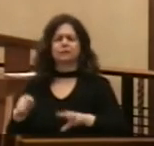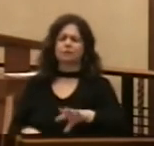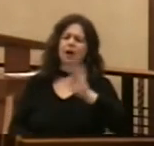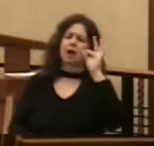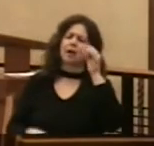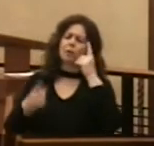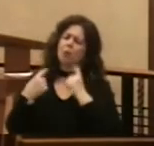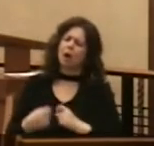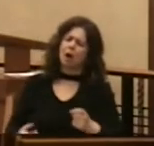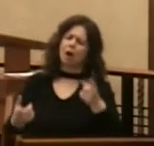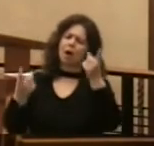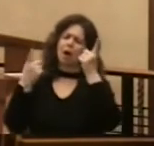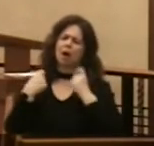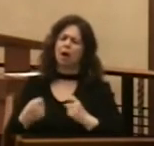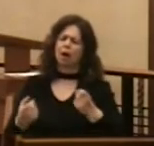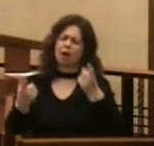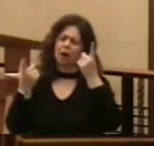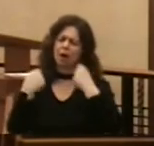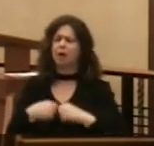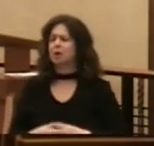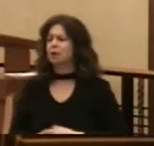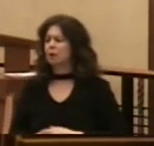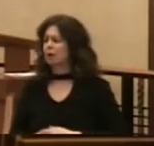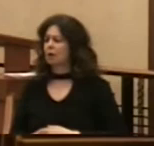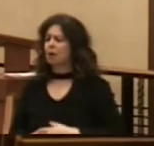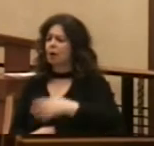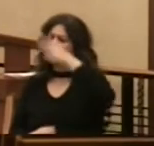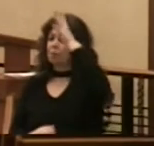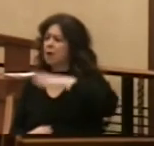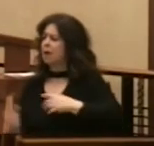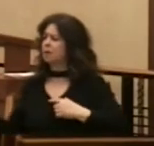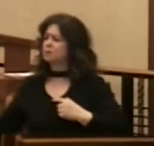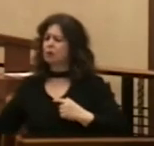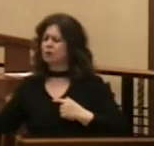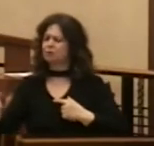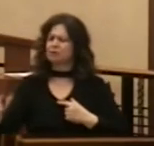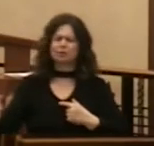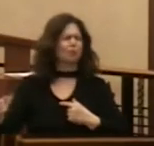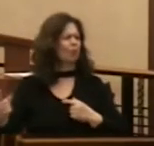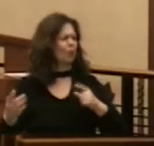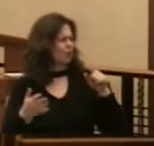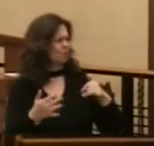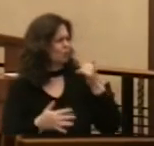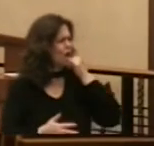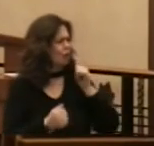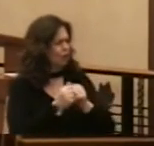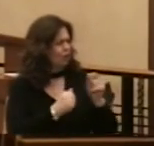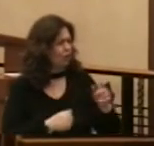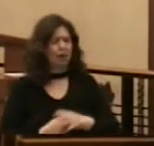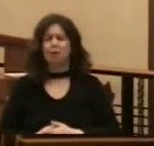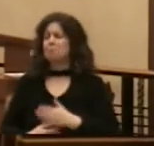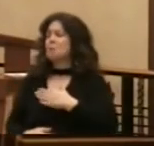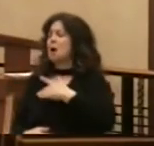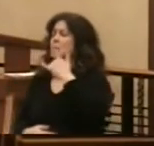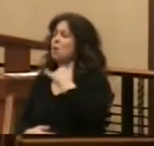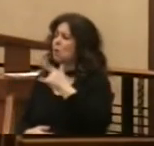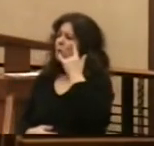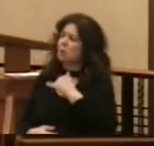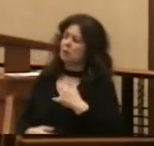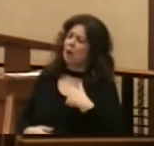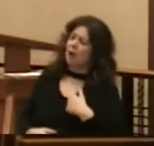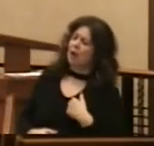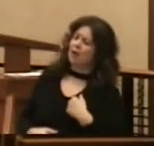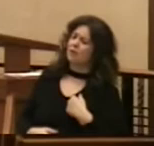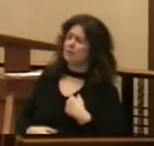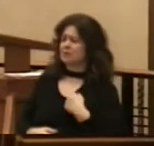"What is wrong?" "My gold, oh my gold," he cried wildly, "I have been robbed."